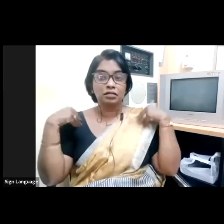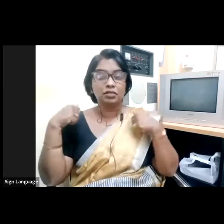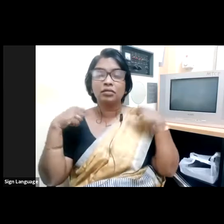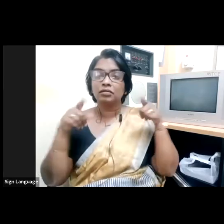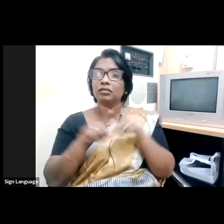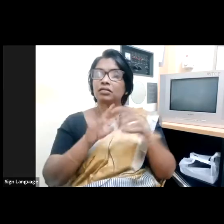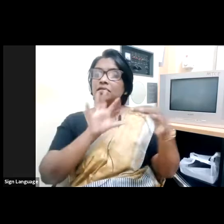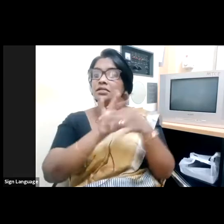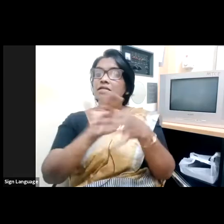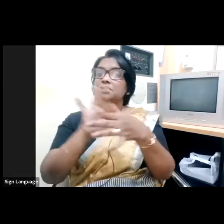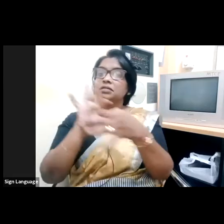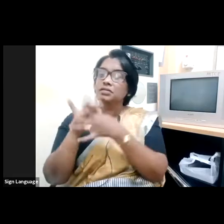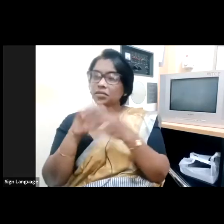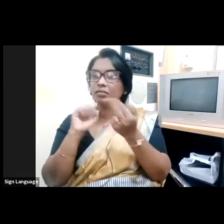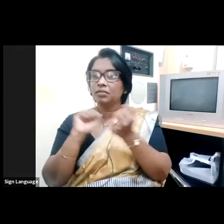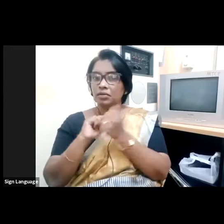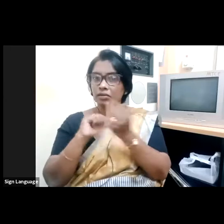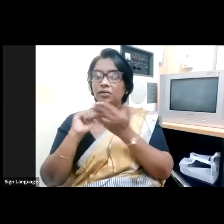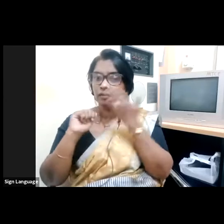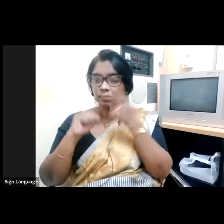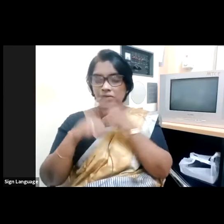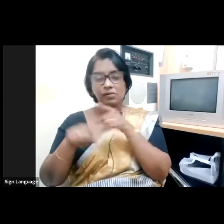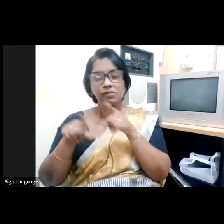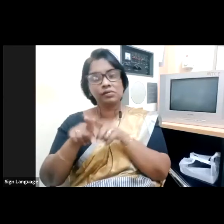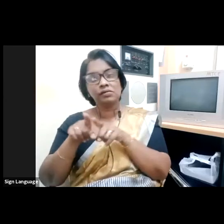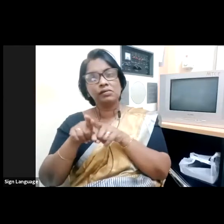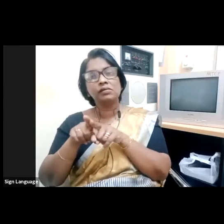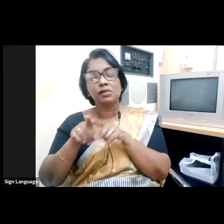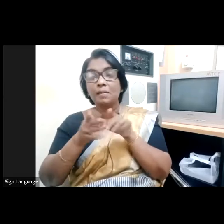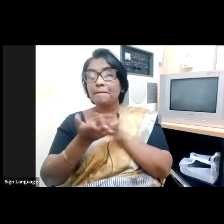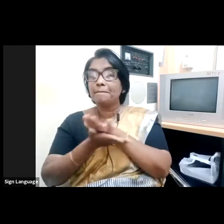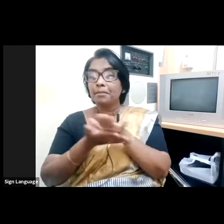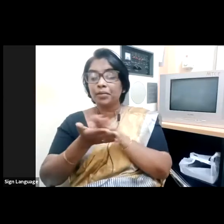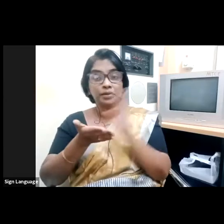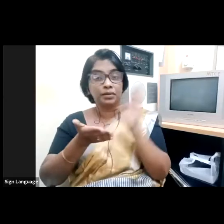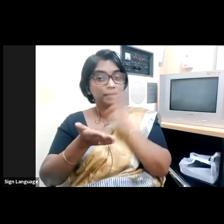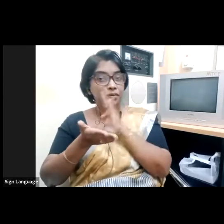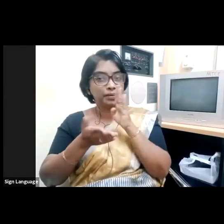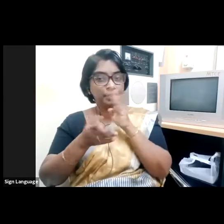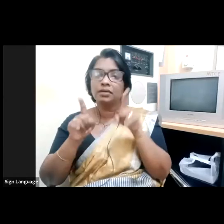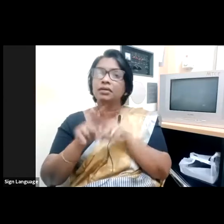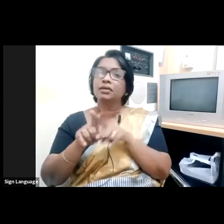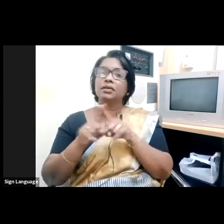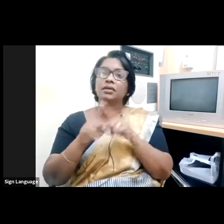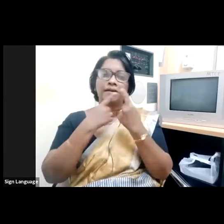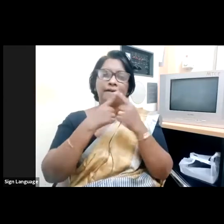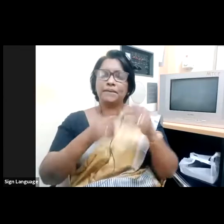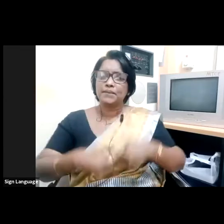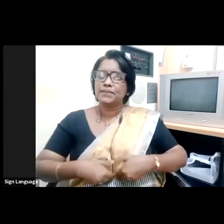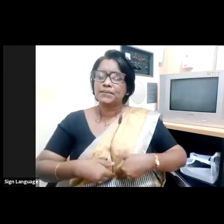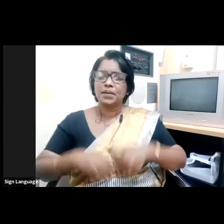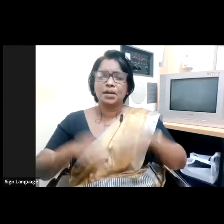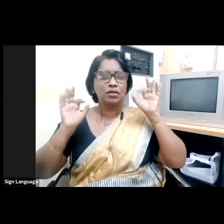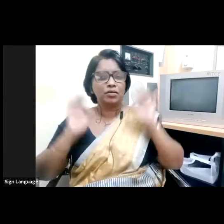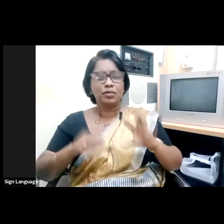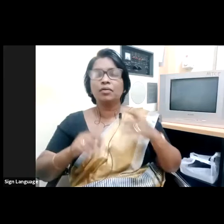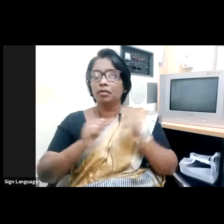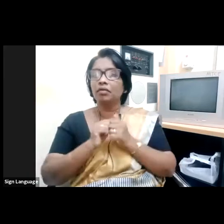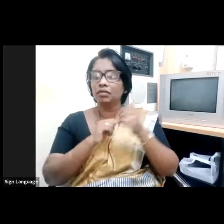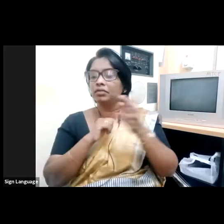affordable clean energy and zero hunger and all of that. So when I think about technology and